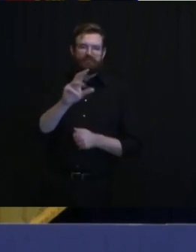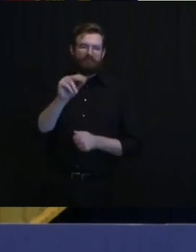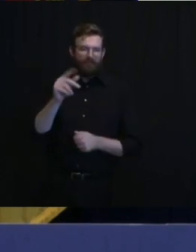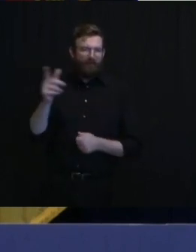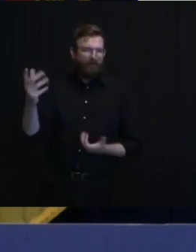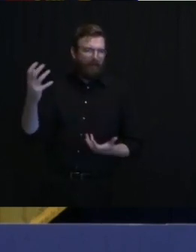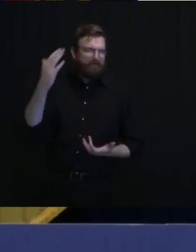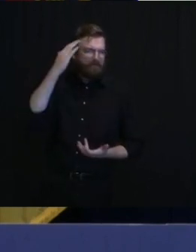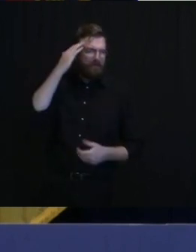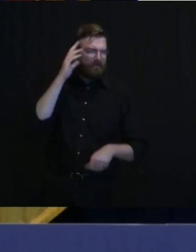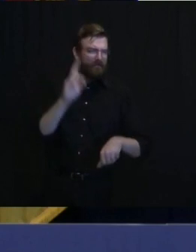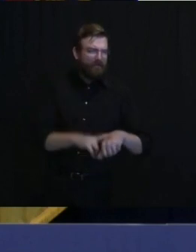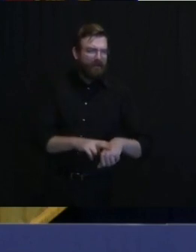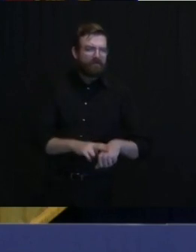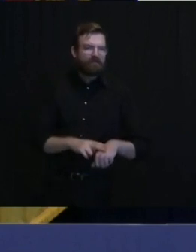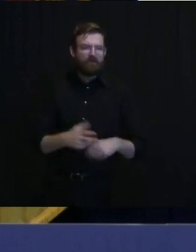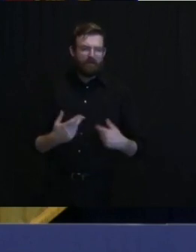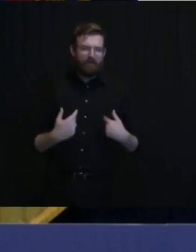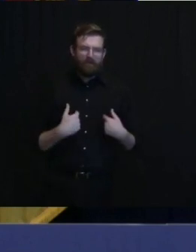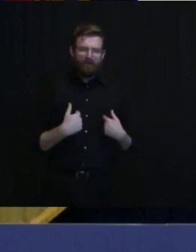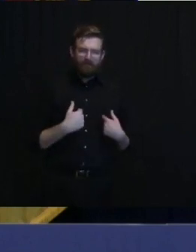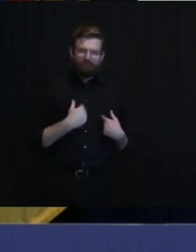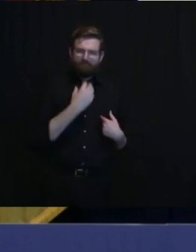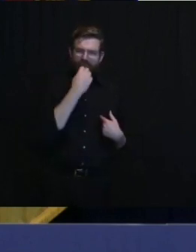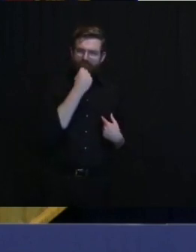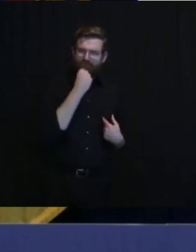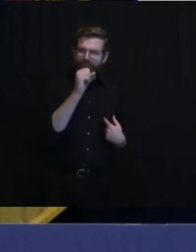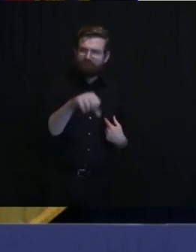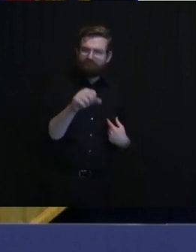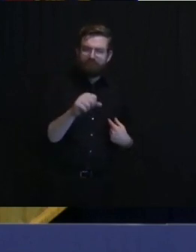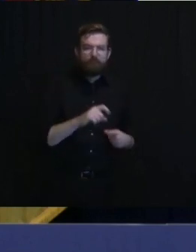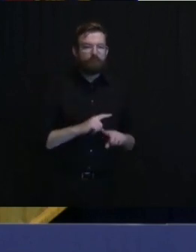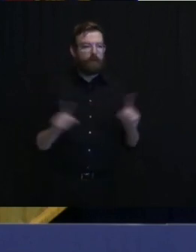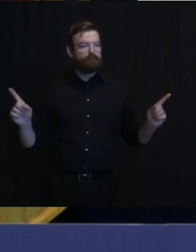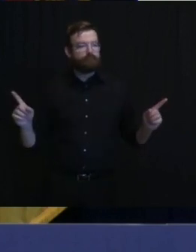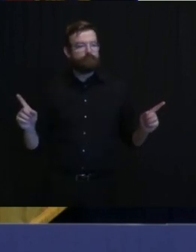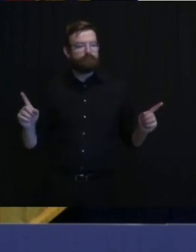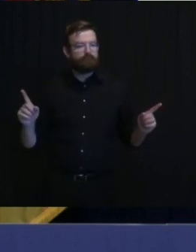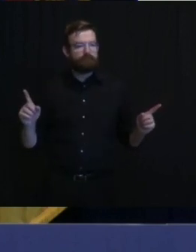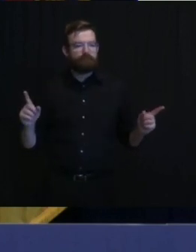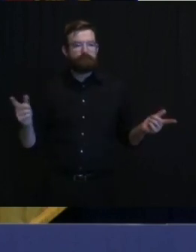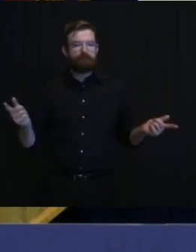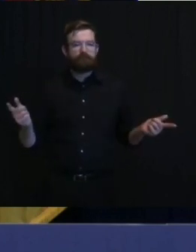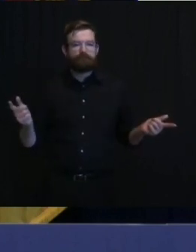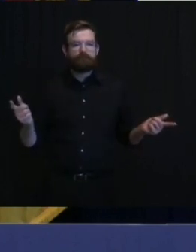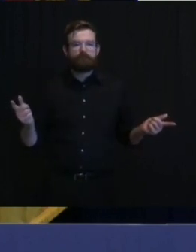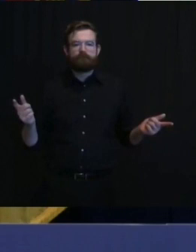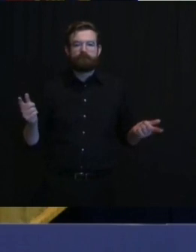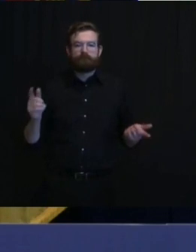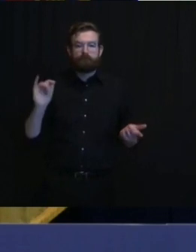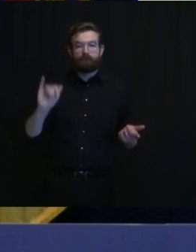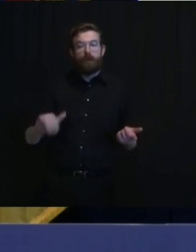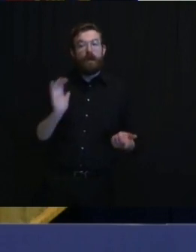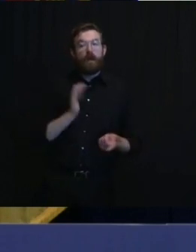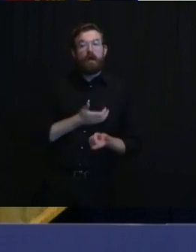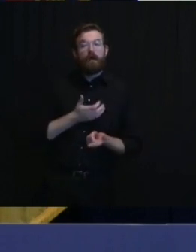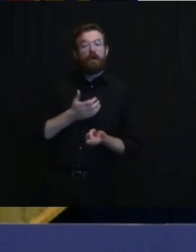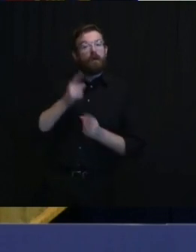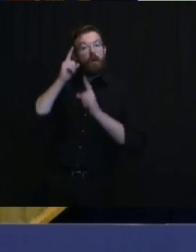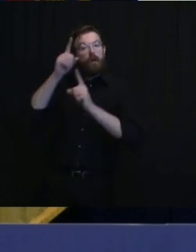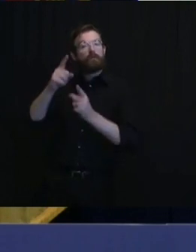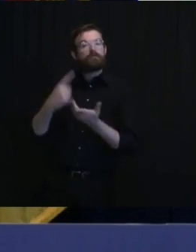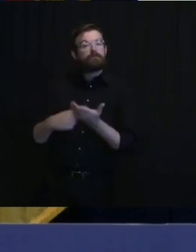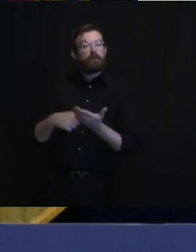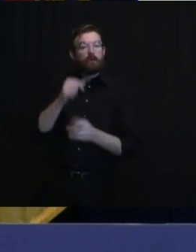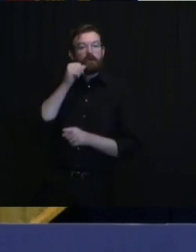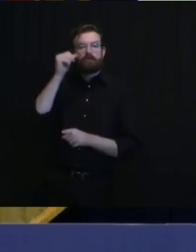linchpin here at the end of the day that got it done. And I think, in fairness, everybody recognizes the need for the borrowing, as painful as it is, and